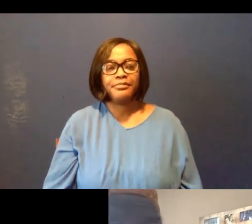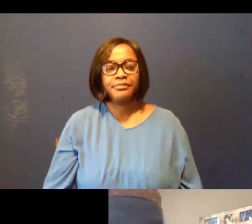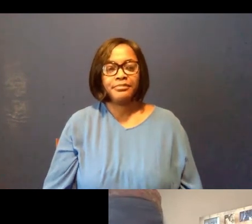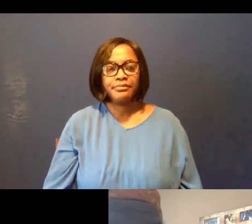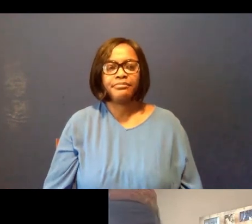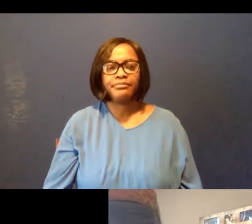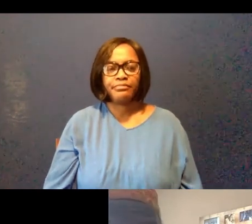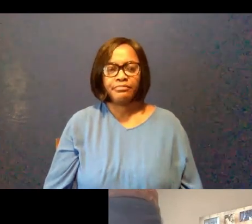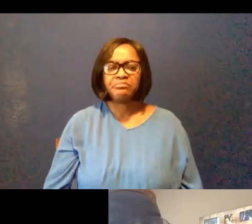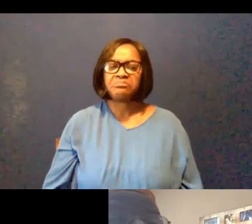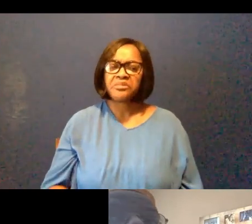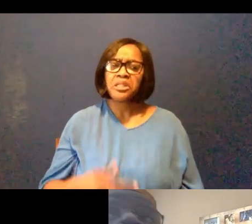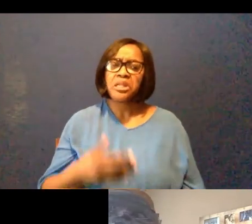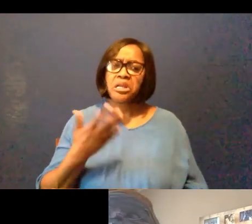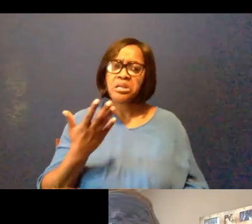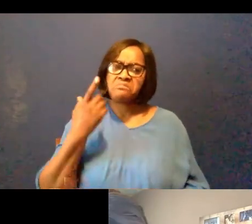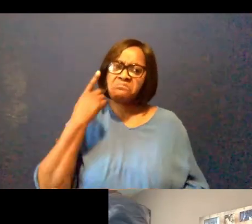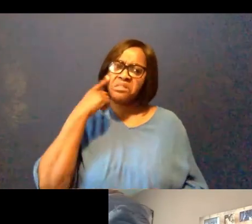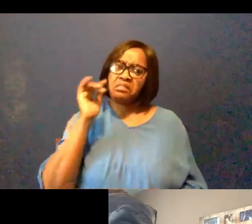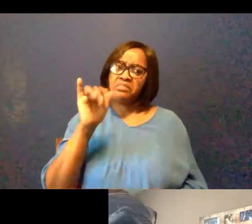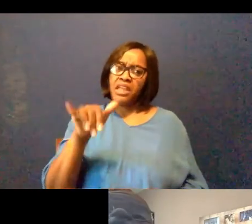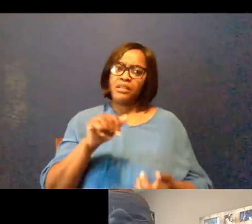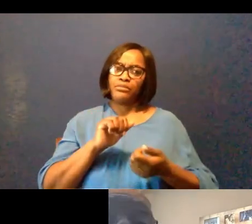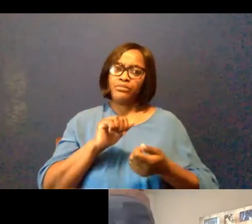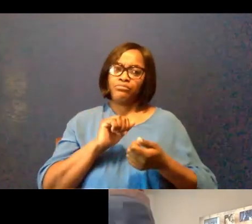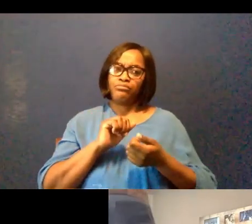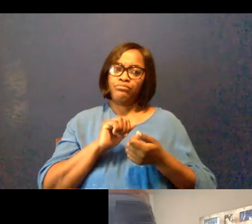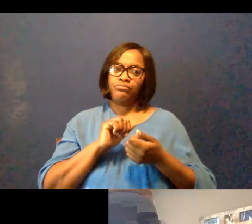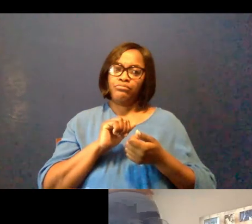Okay. Yes.